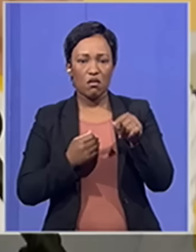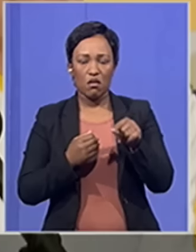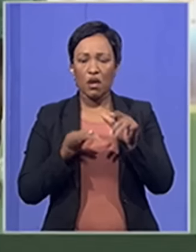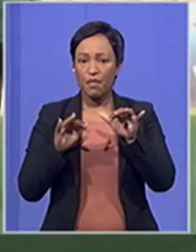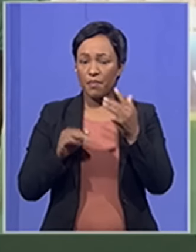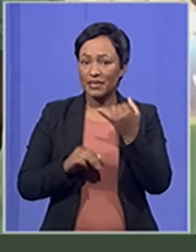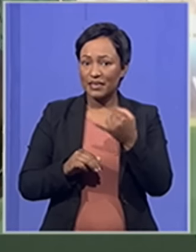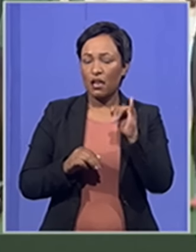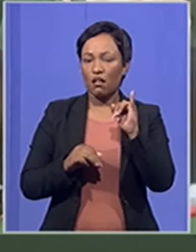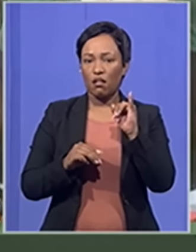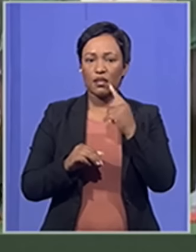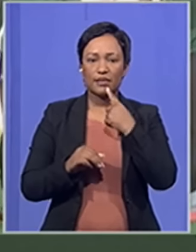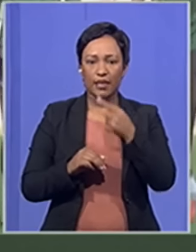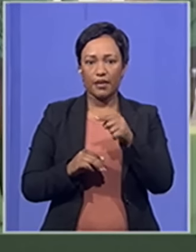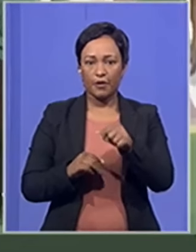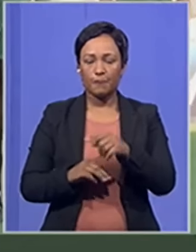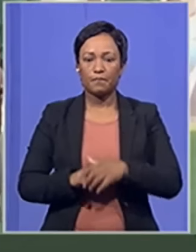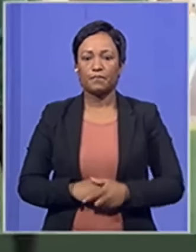that.